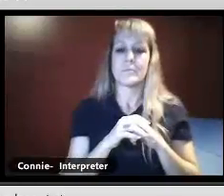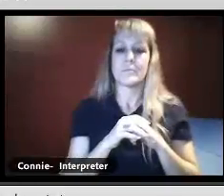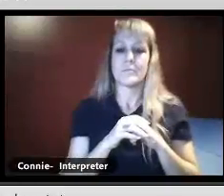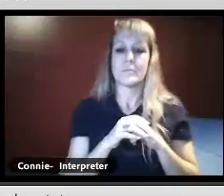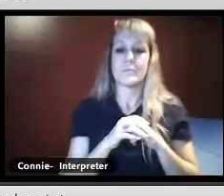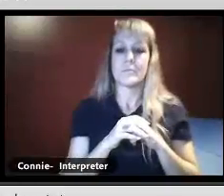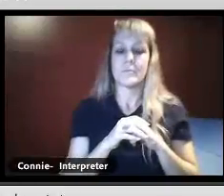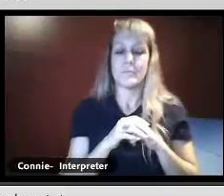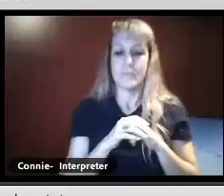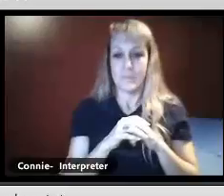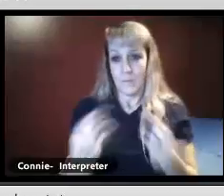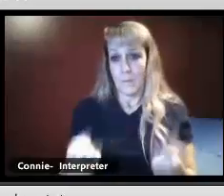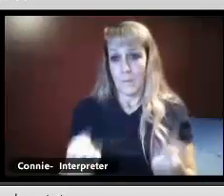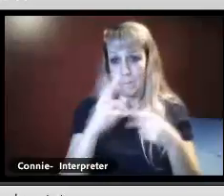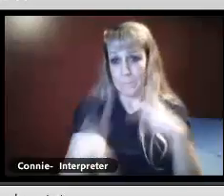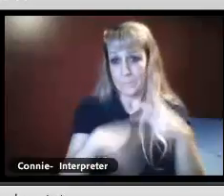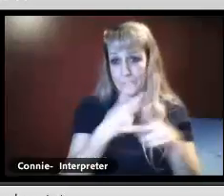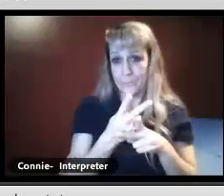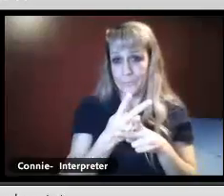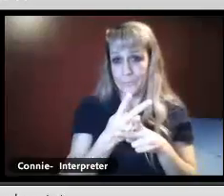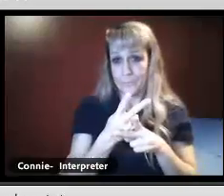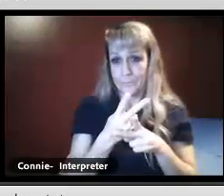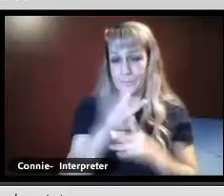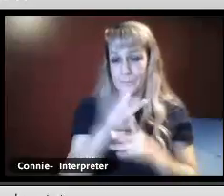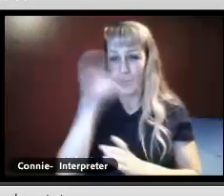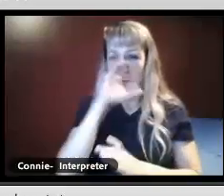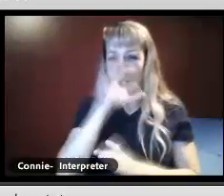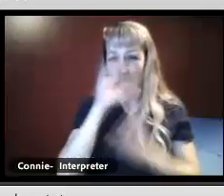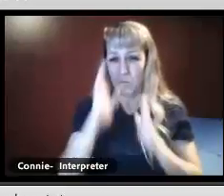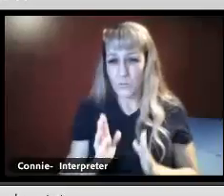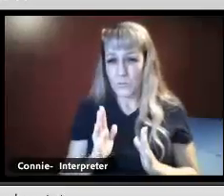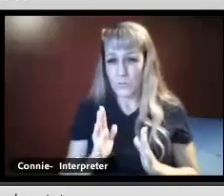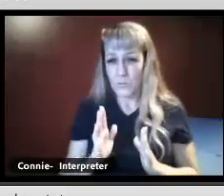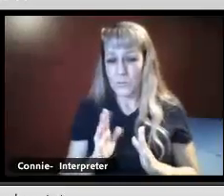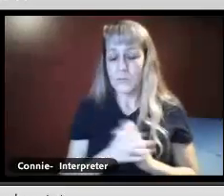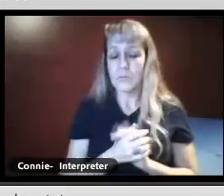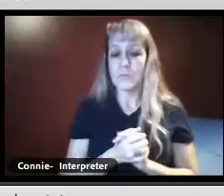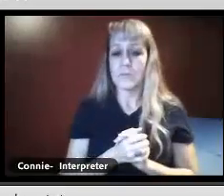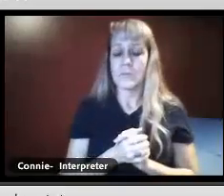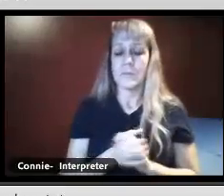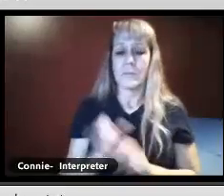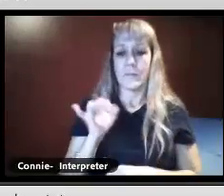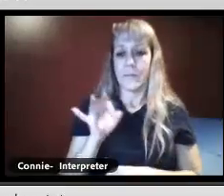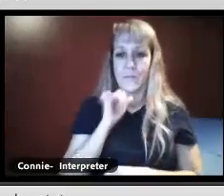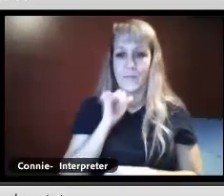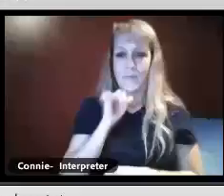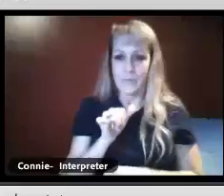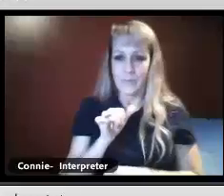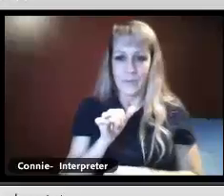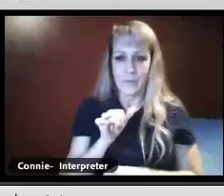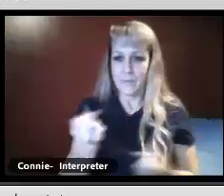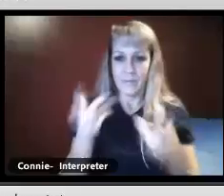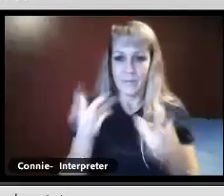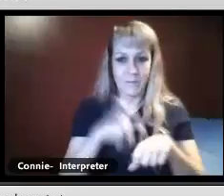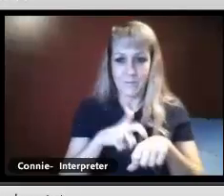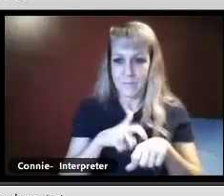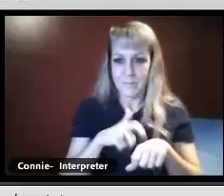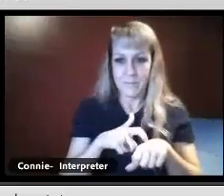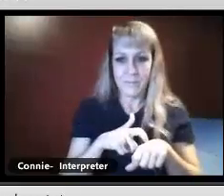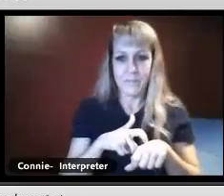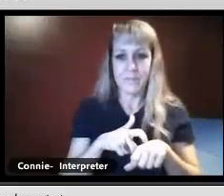Well, for many types of searchers, and especially I think if you have not a great deal of time and you haven't